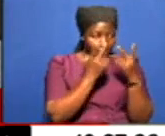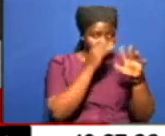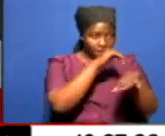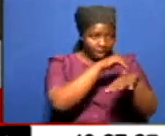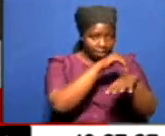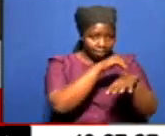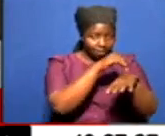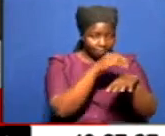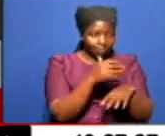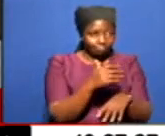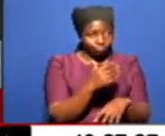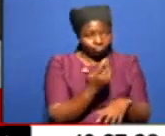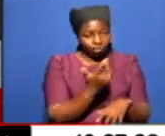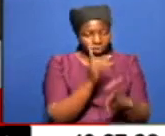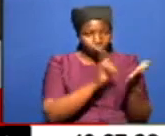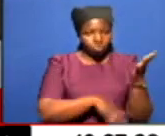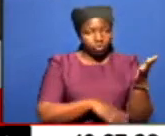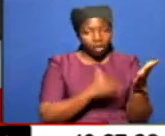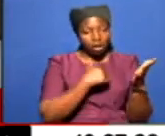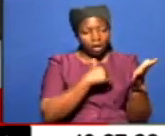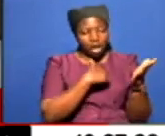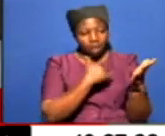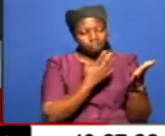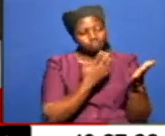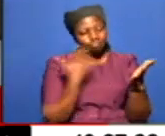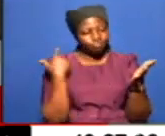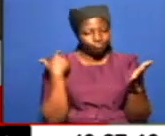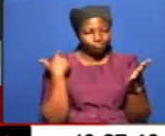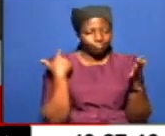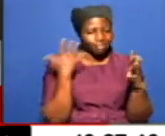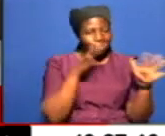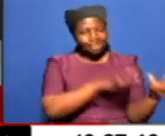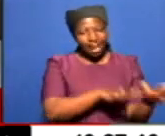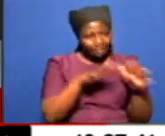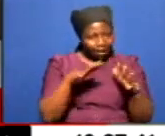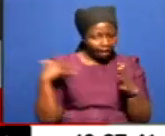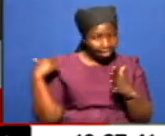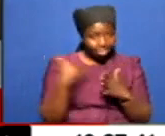at what we've gone through, I remember the head of state, President Uhuru